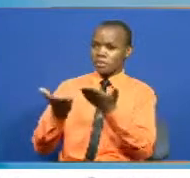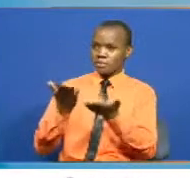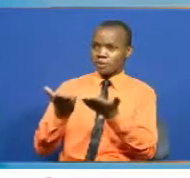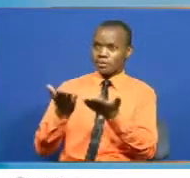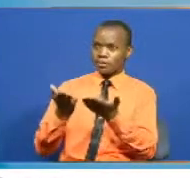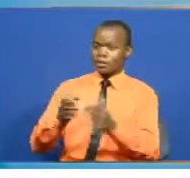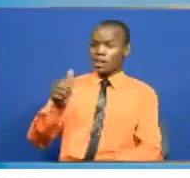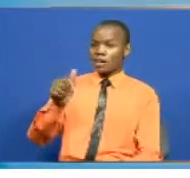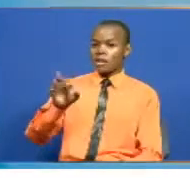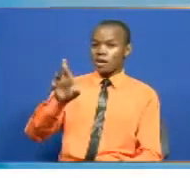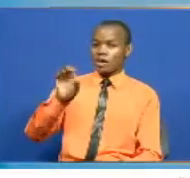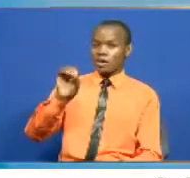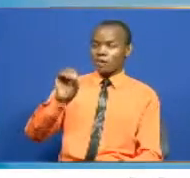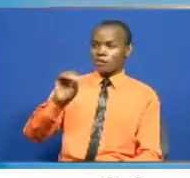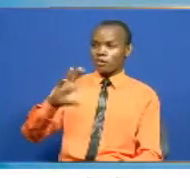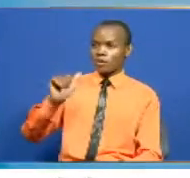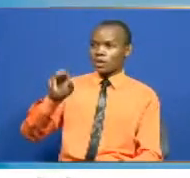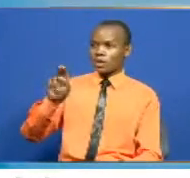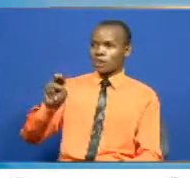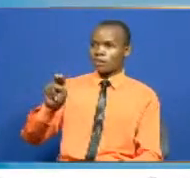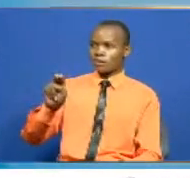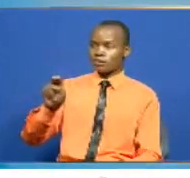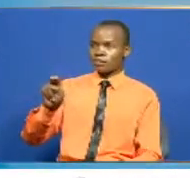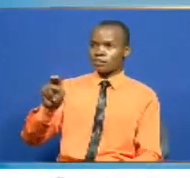AfroCan, we went to